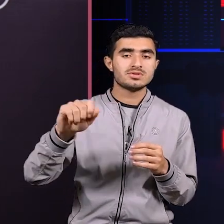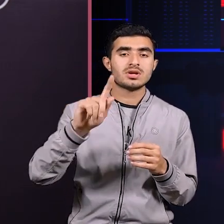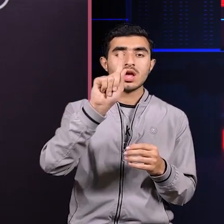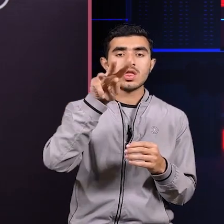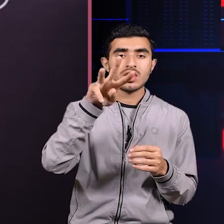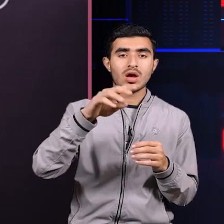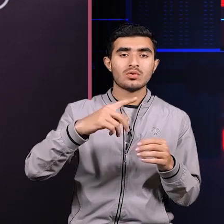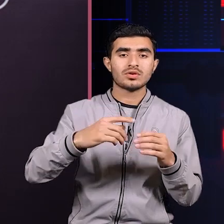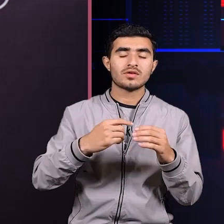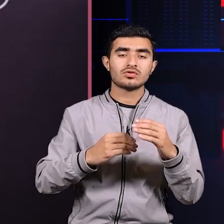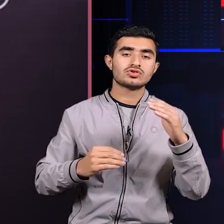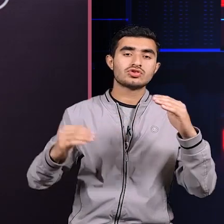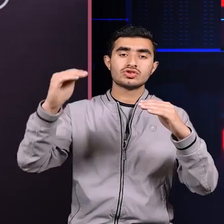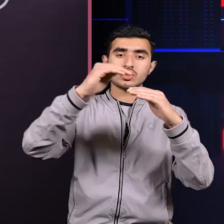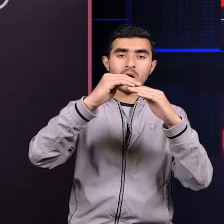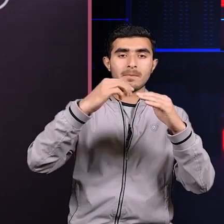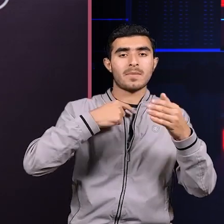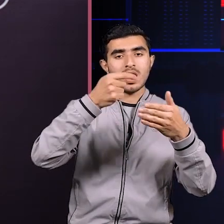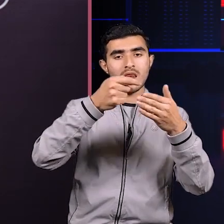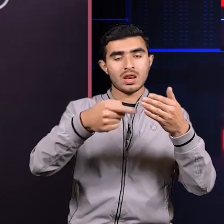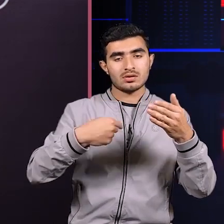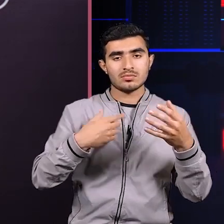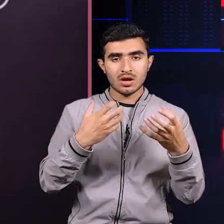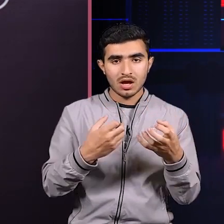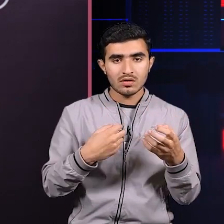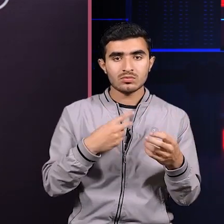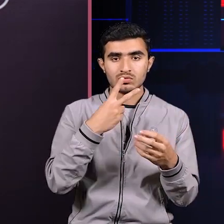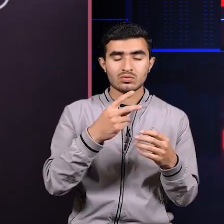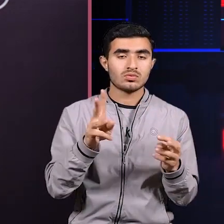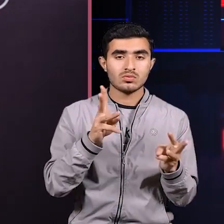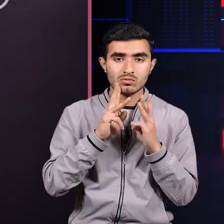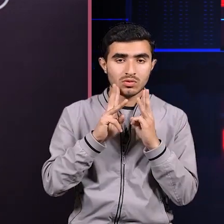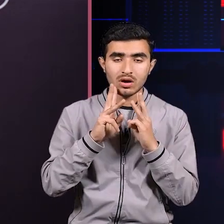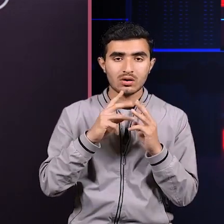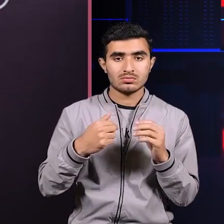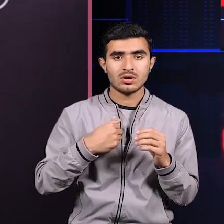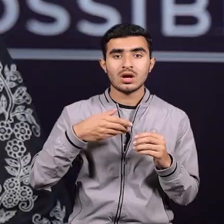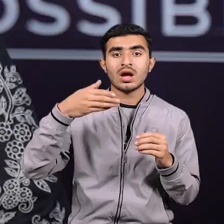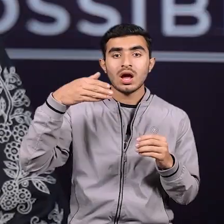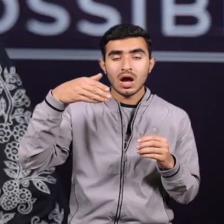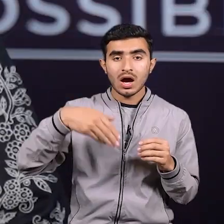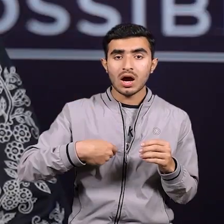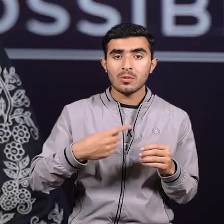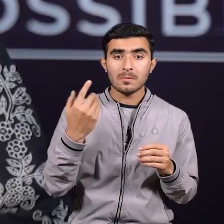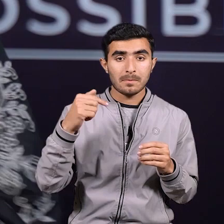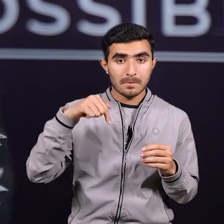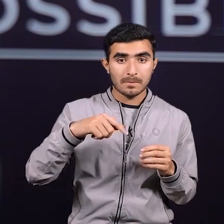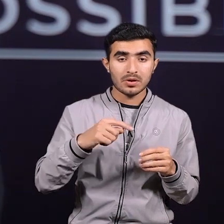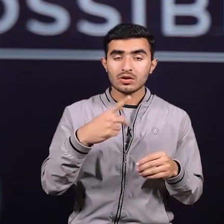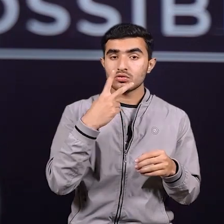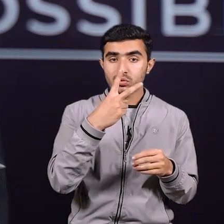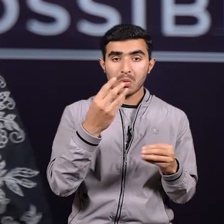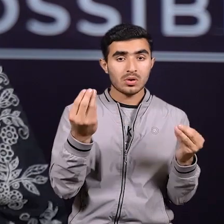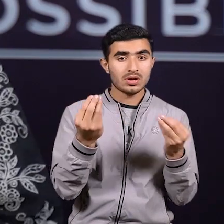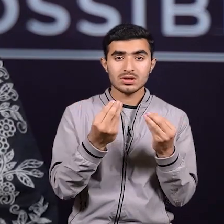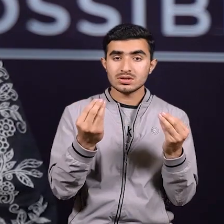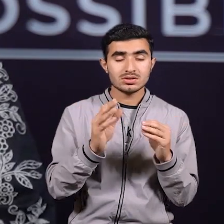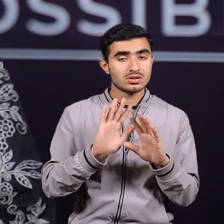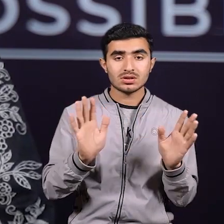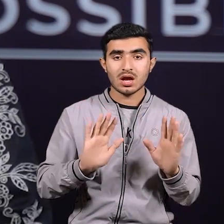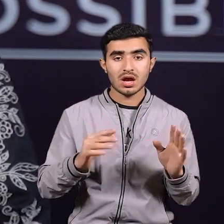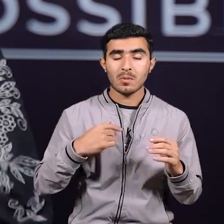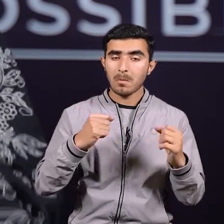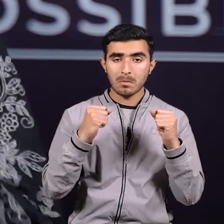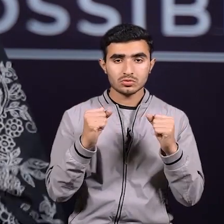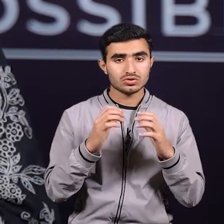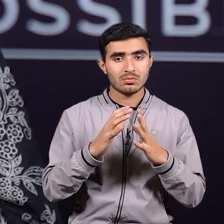our country in particular is looked down upon. When somebody fails, we make fun of them. When somebody is set out to do something and they're not able